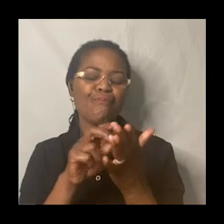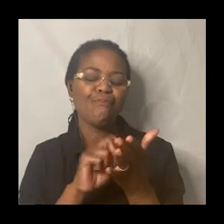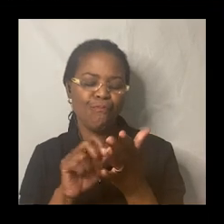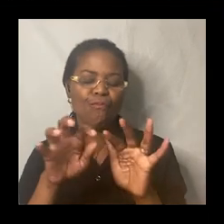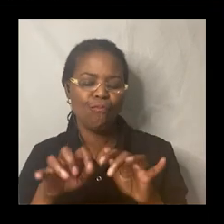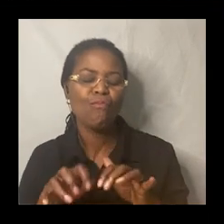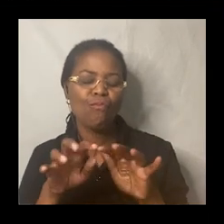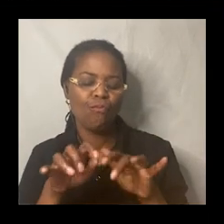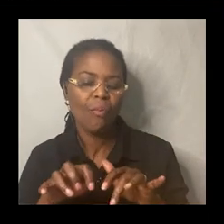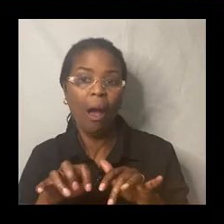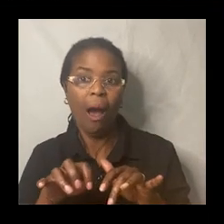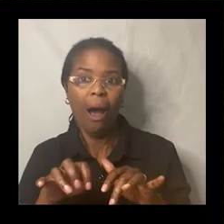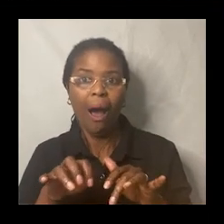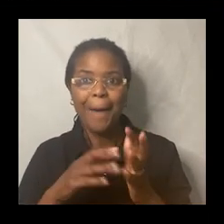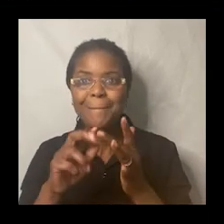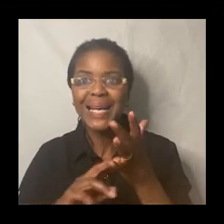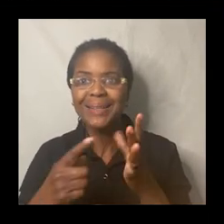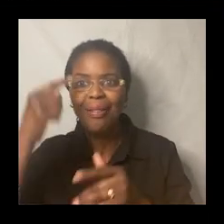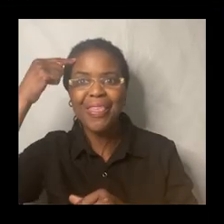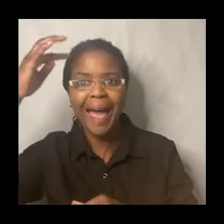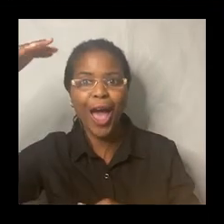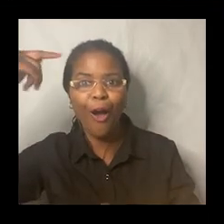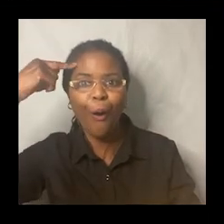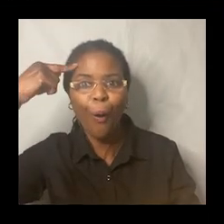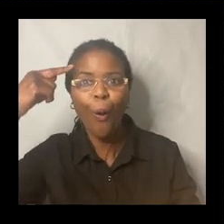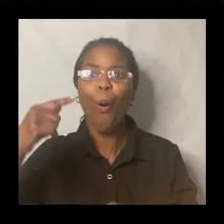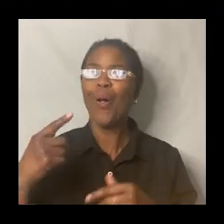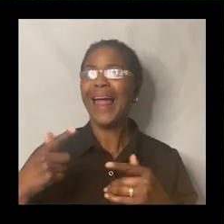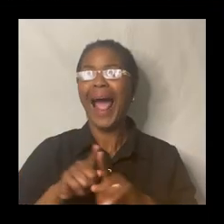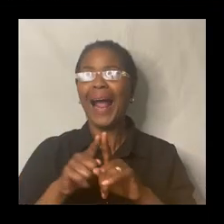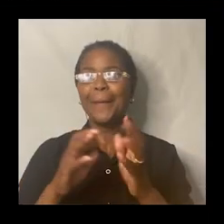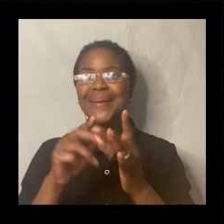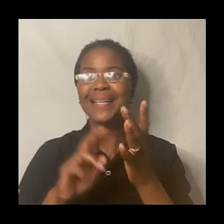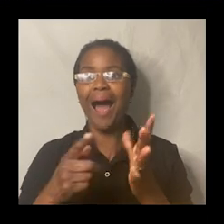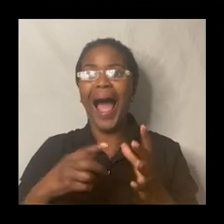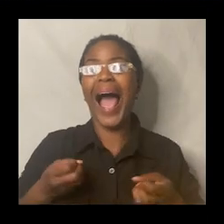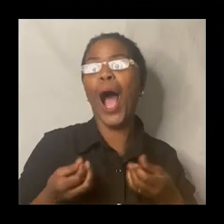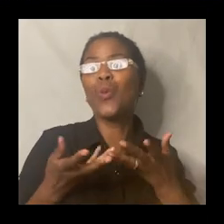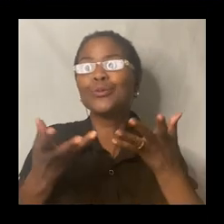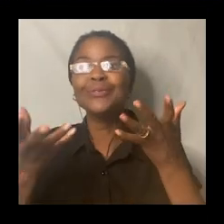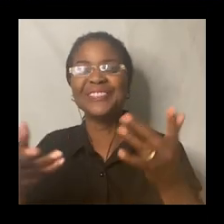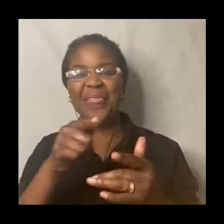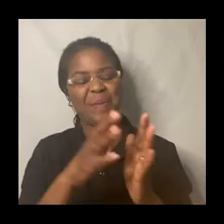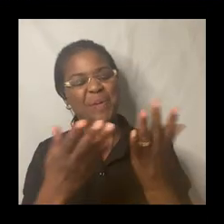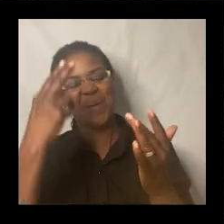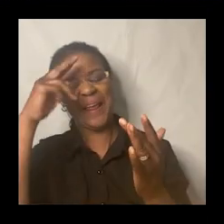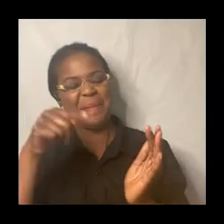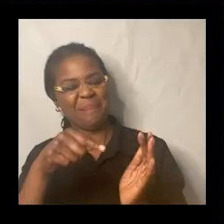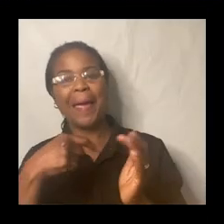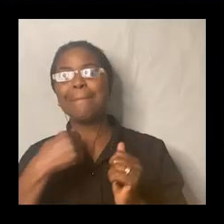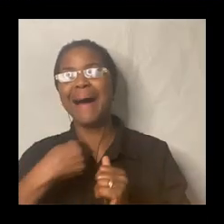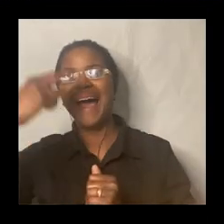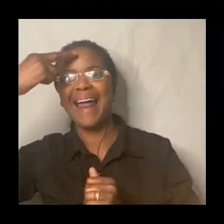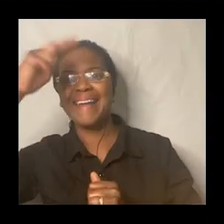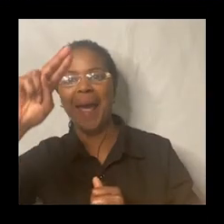show. And it was like Mina had been waiting inside my head all that time. So, now it's my moment. And this book, My Name is Mina,